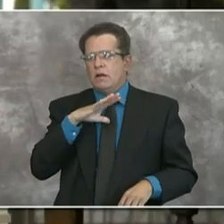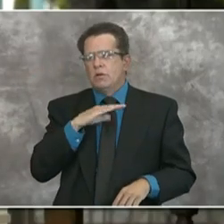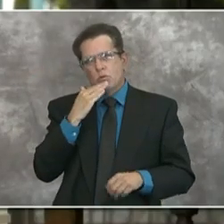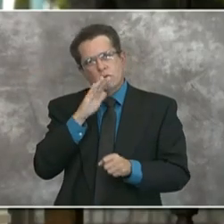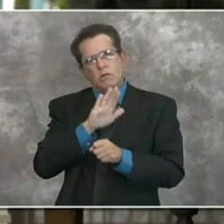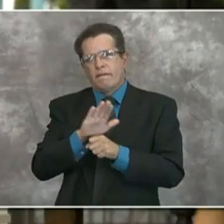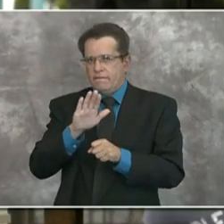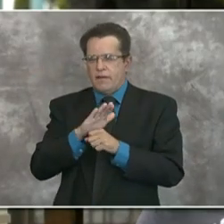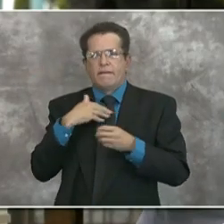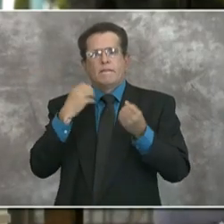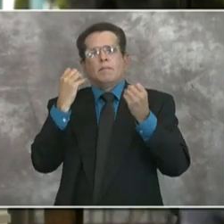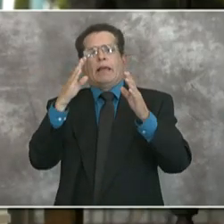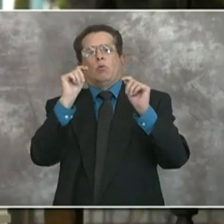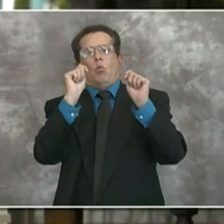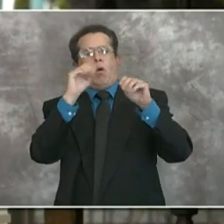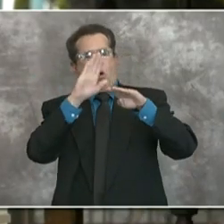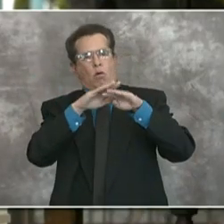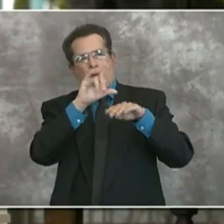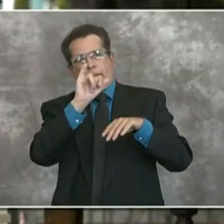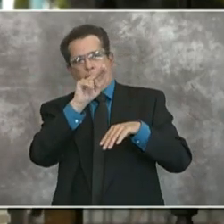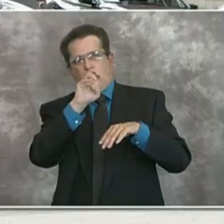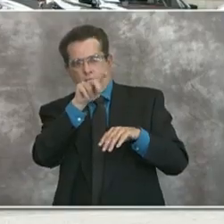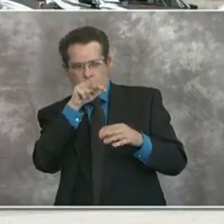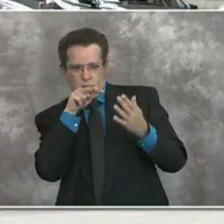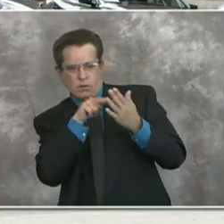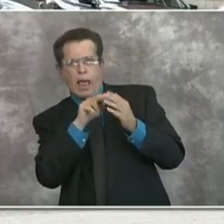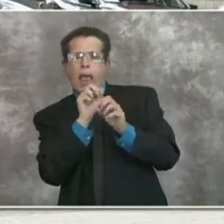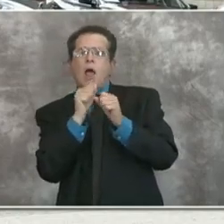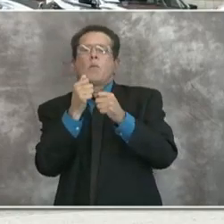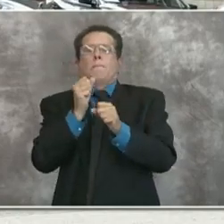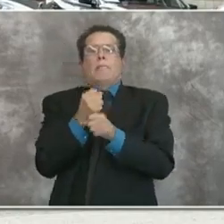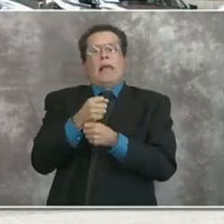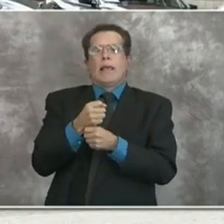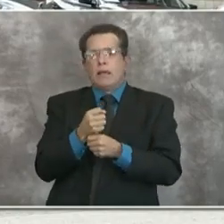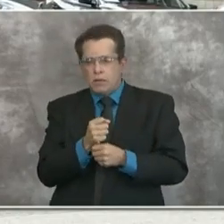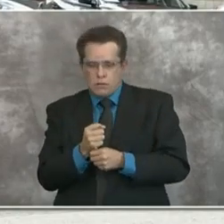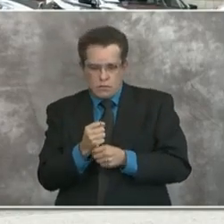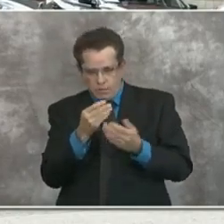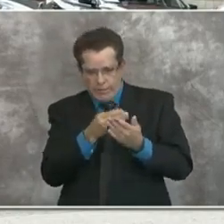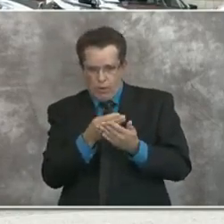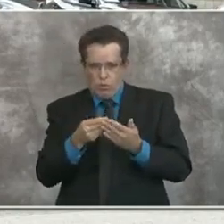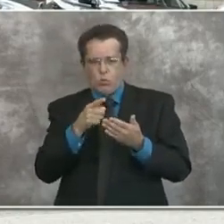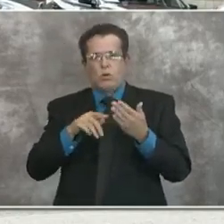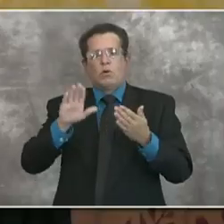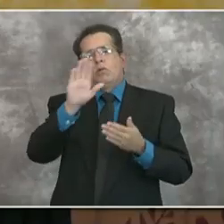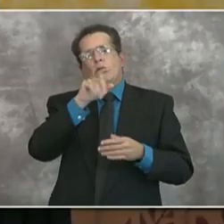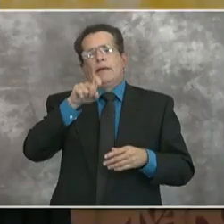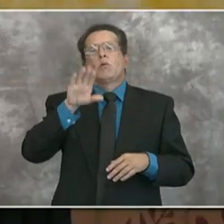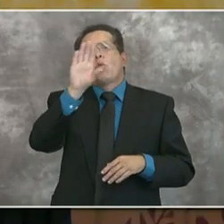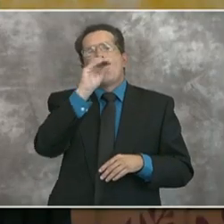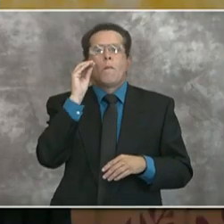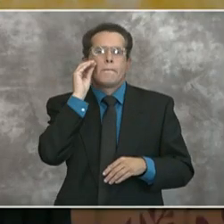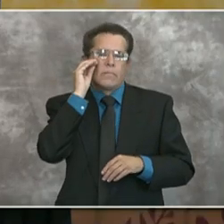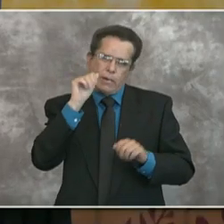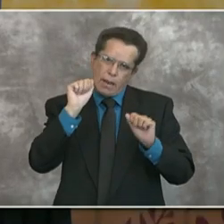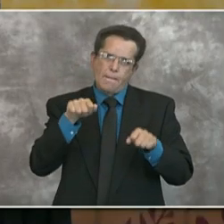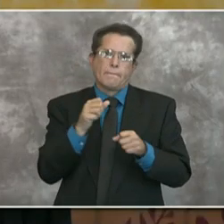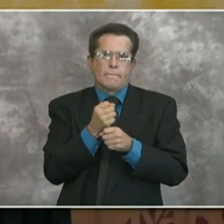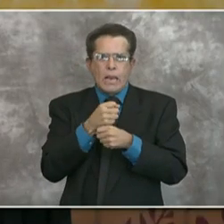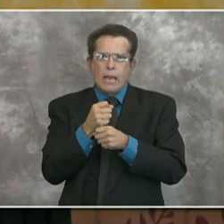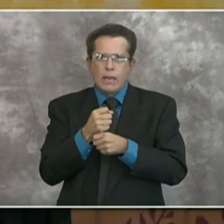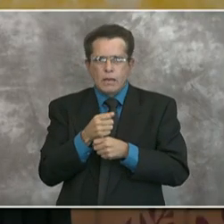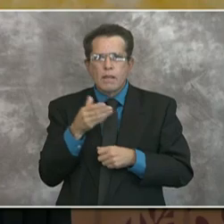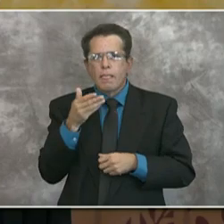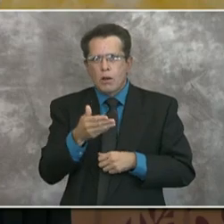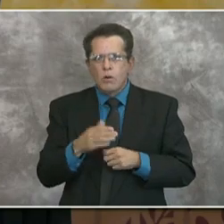plenty of tutorials online to make one and from the materials that you probably have in your home. Now, when to